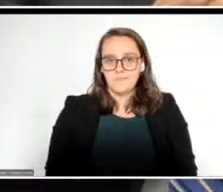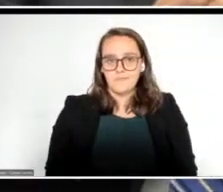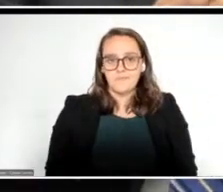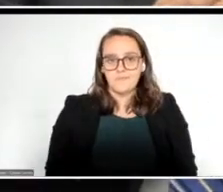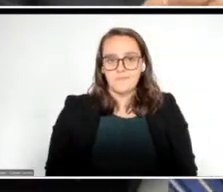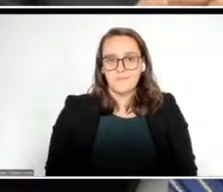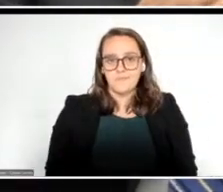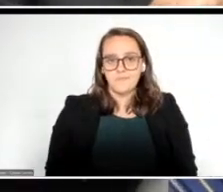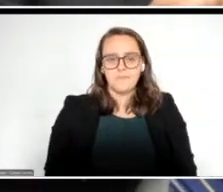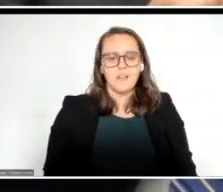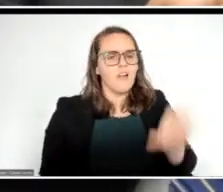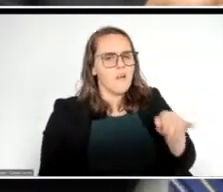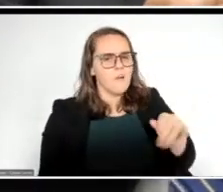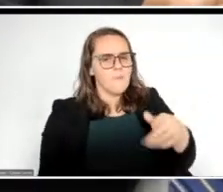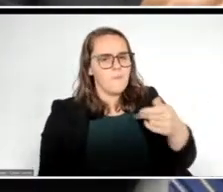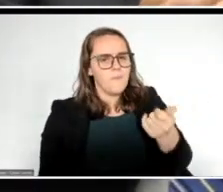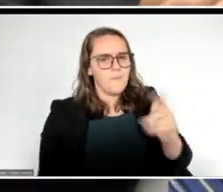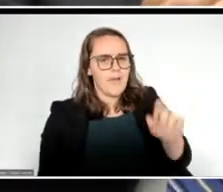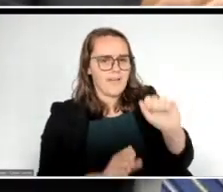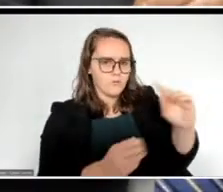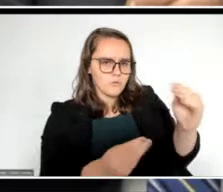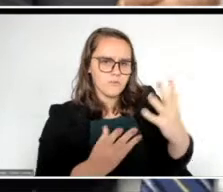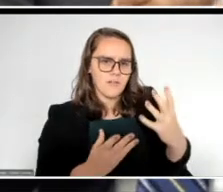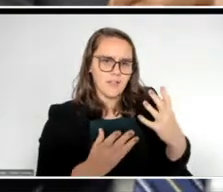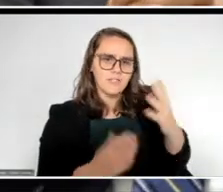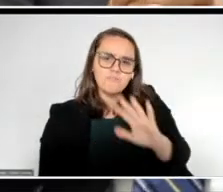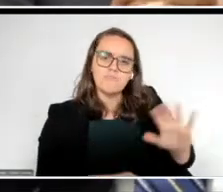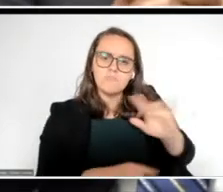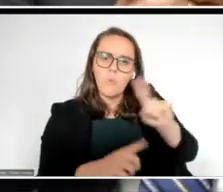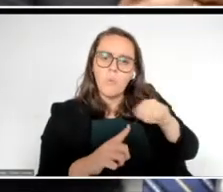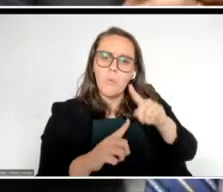And Pat, could you let us know approximately when you said that?